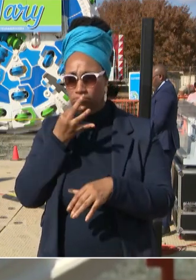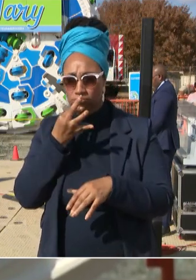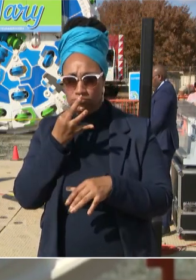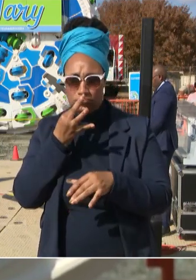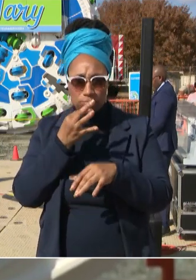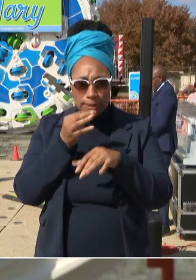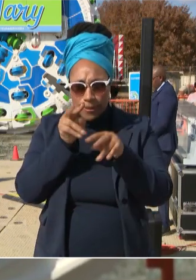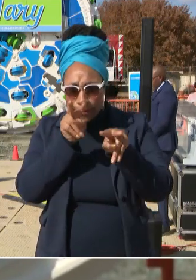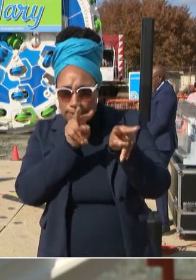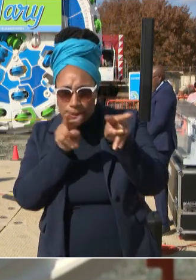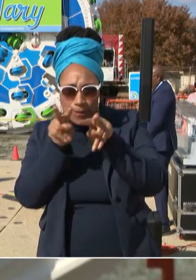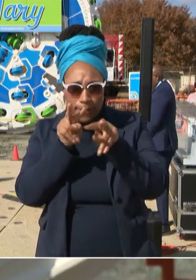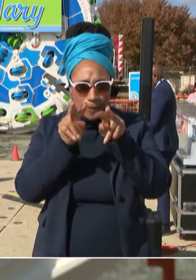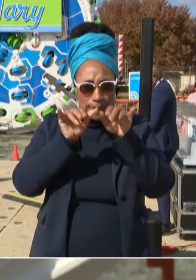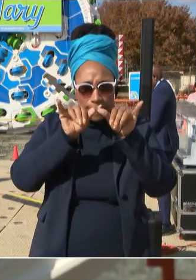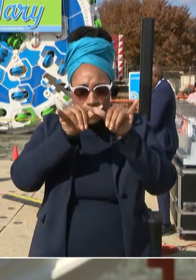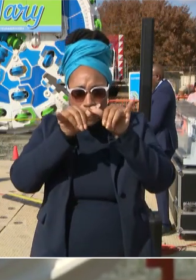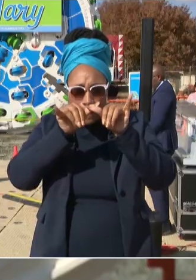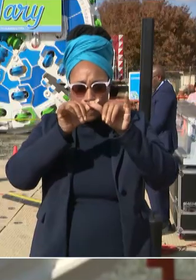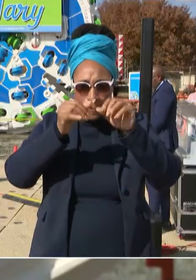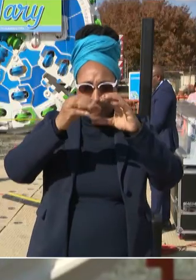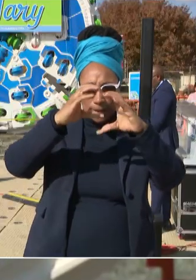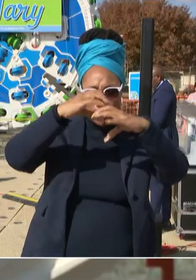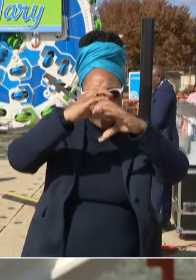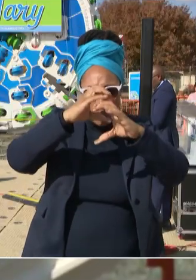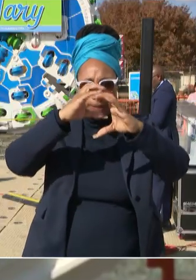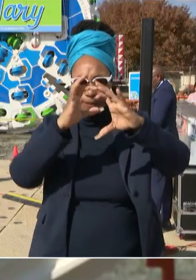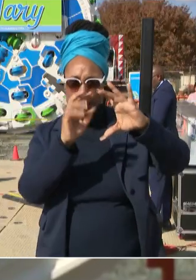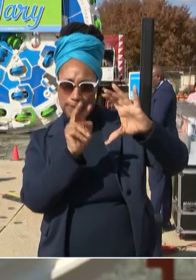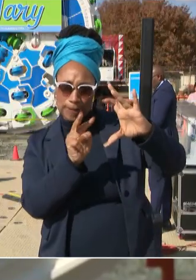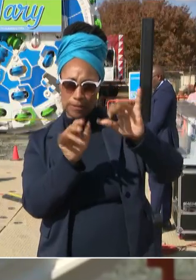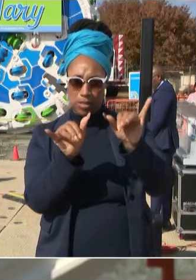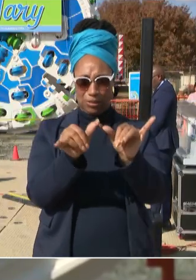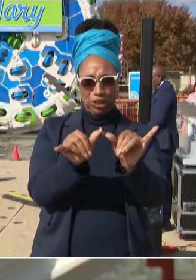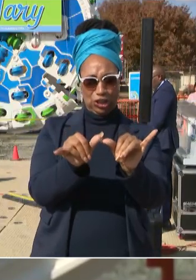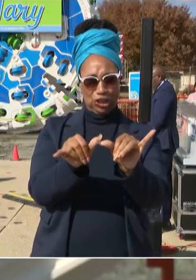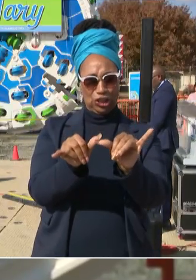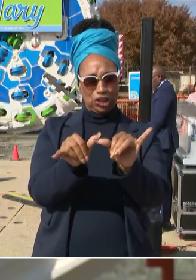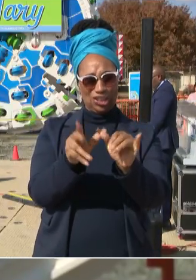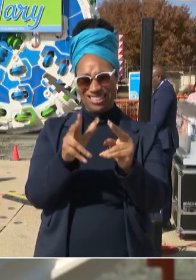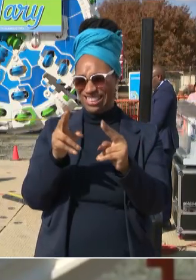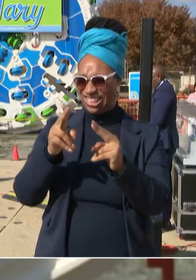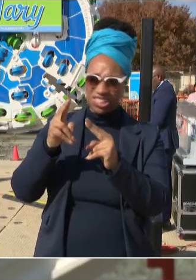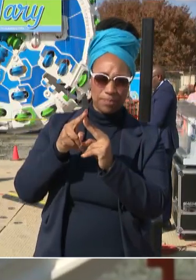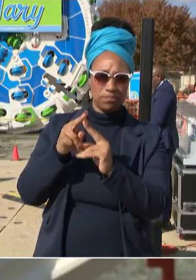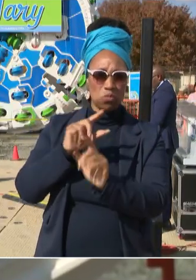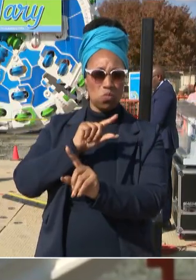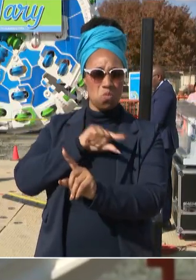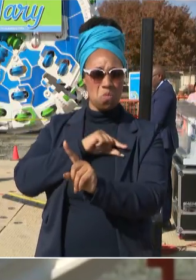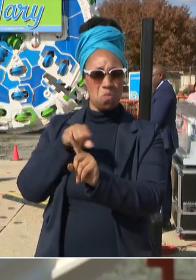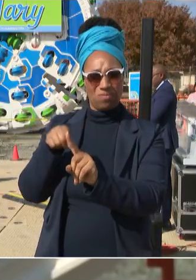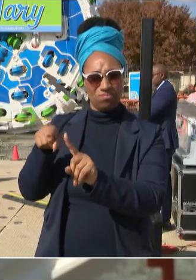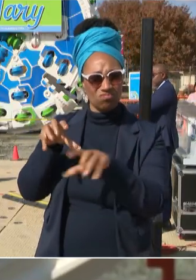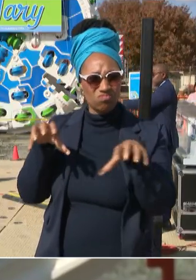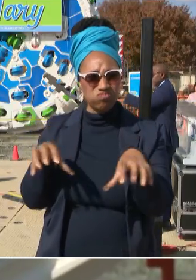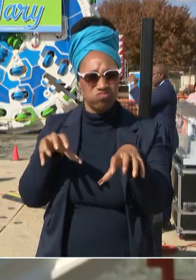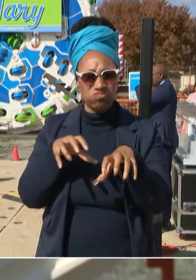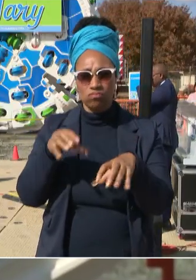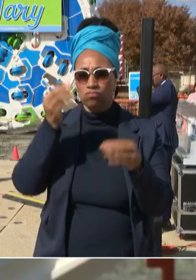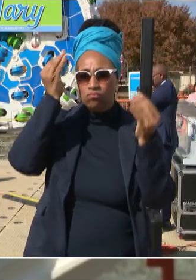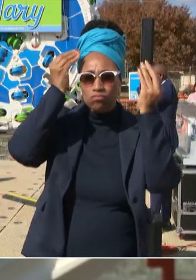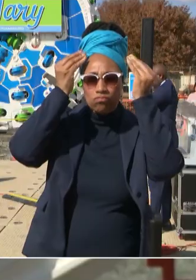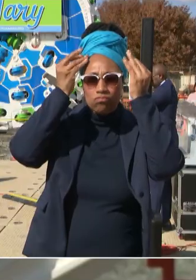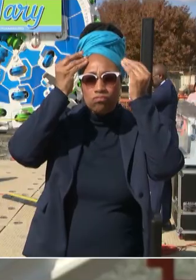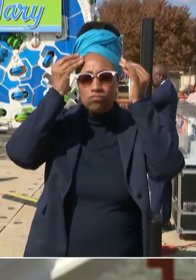team have done a remarkable job, and no one is better qualified to speak to the sheer scale and magnitude of